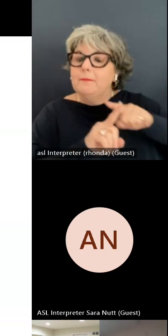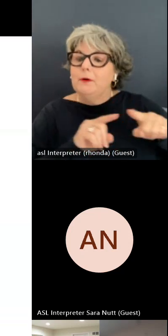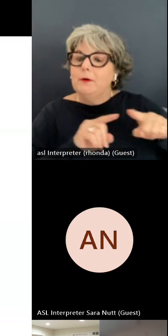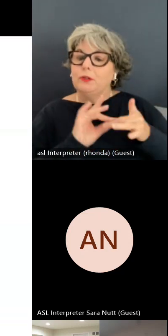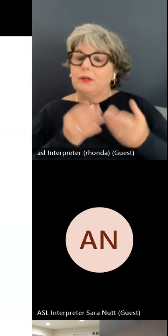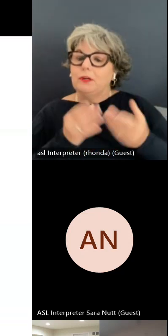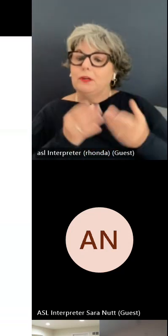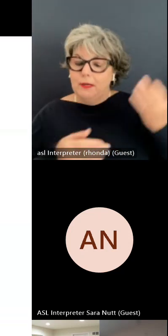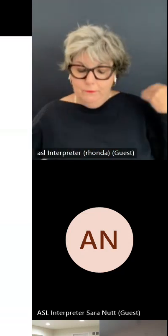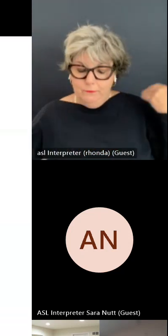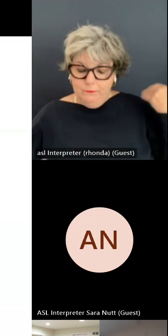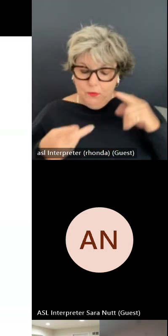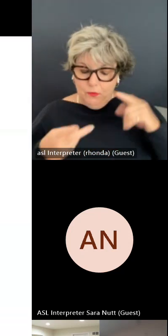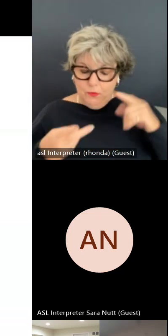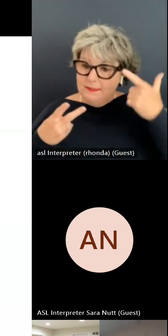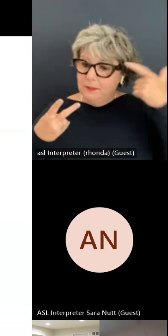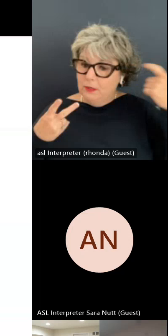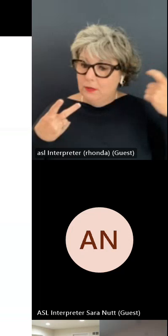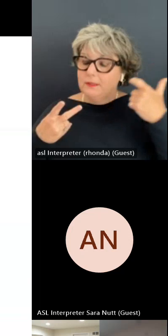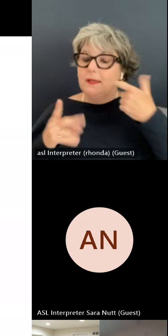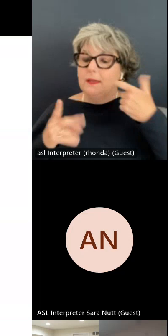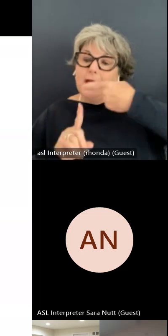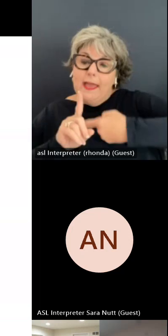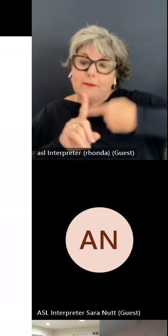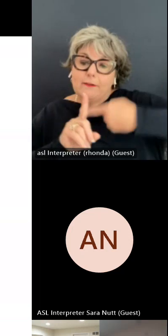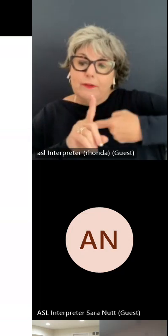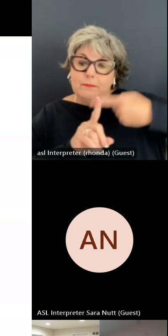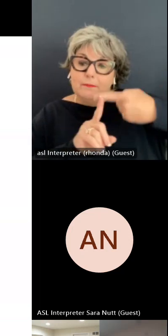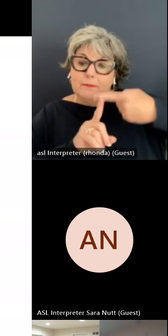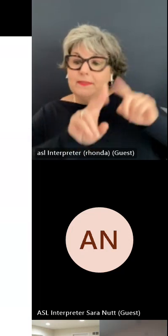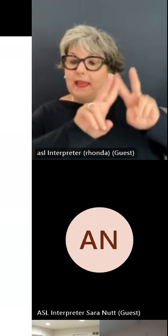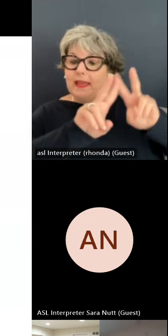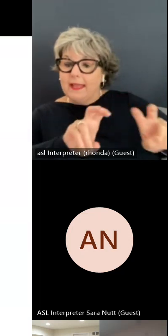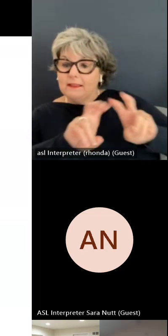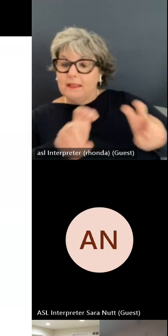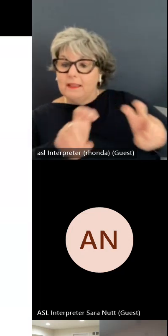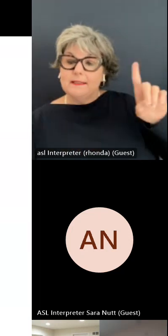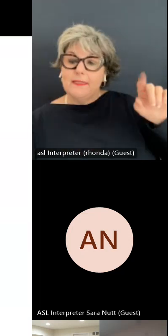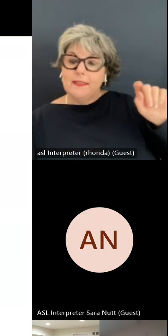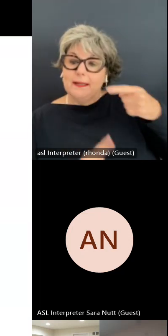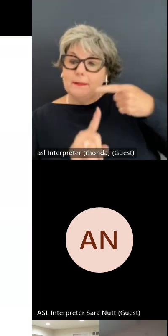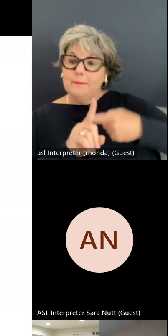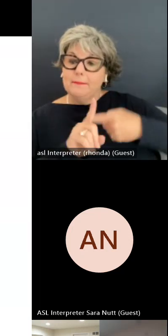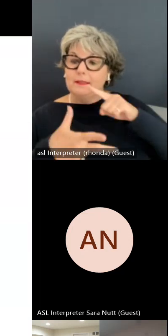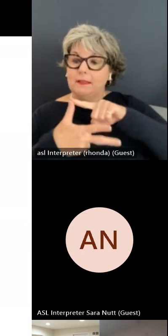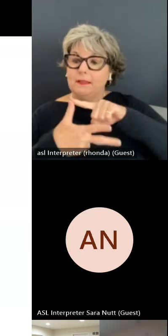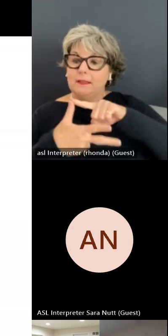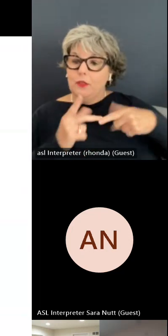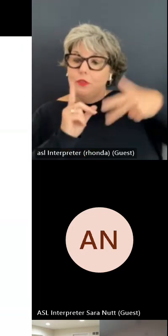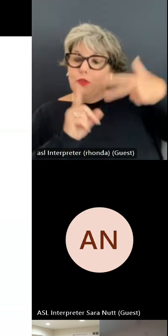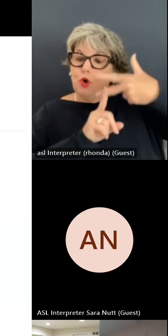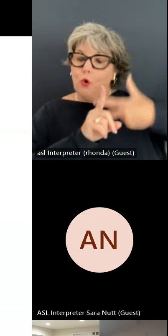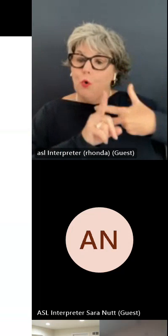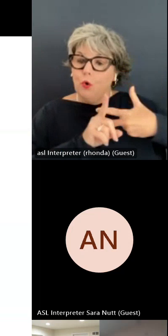earlier, is because if you generate the data monthly and analyze it monthly, by the time you get to the quarter, you're more likely to have the